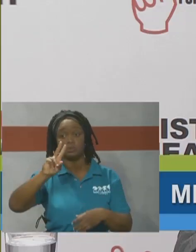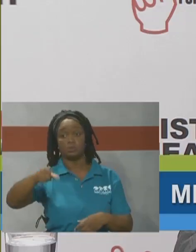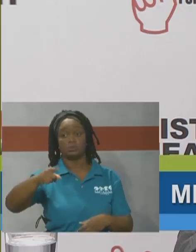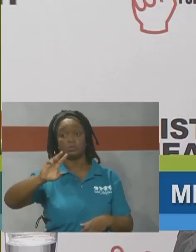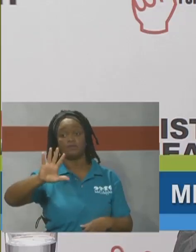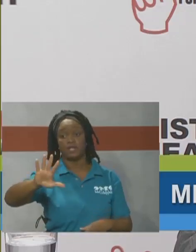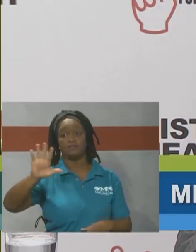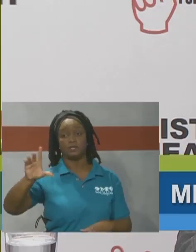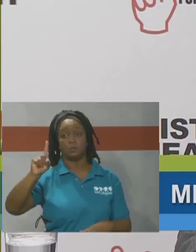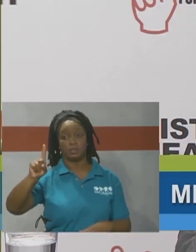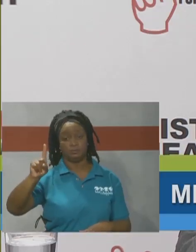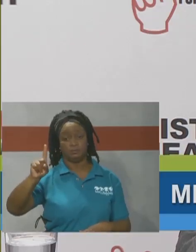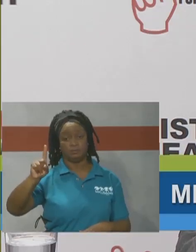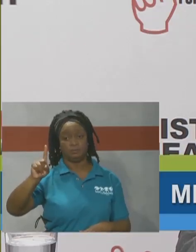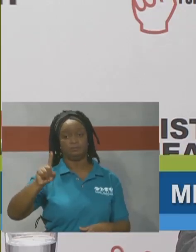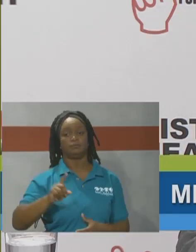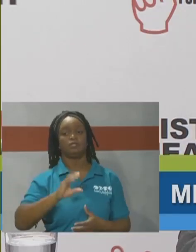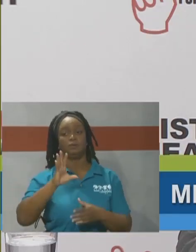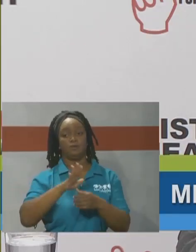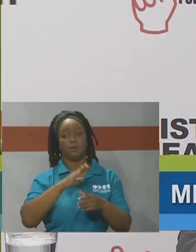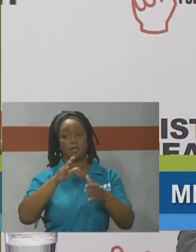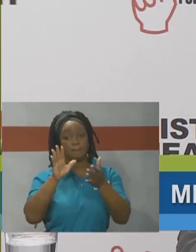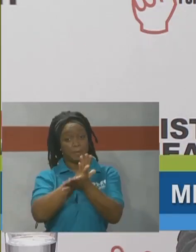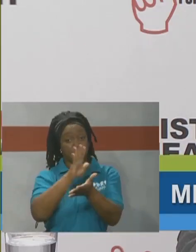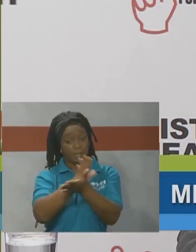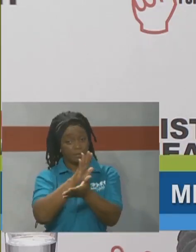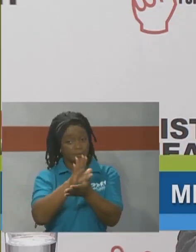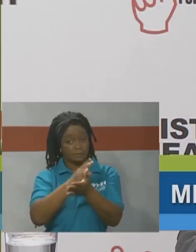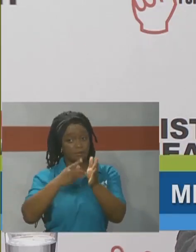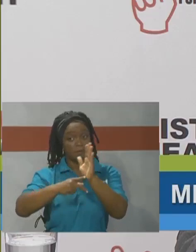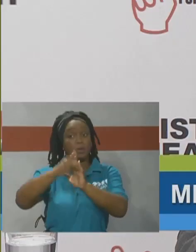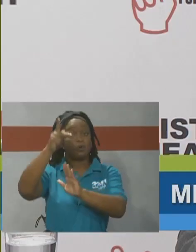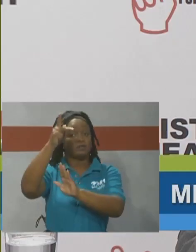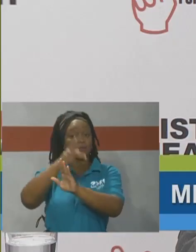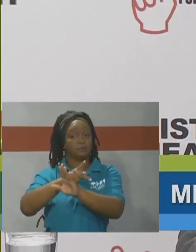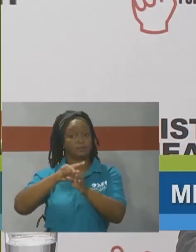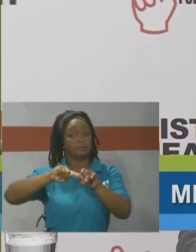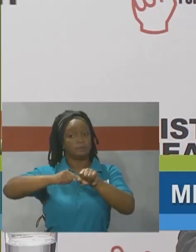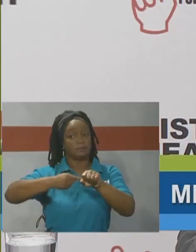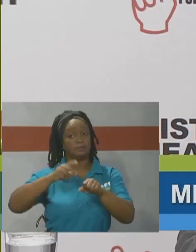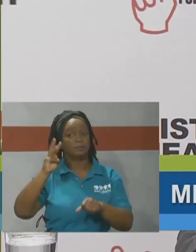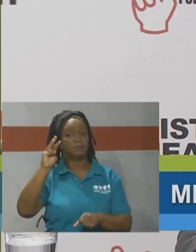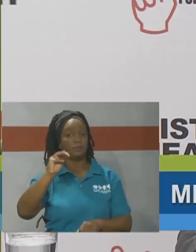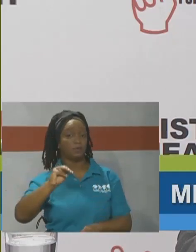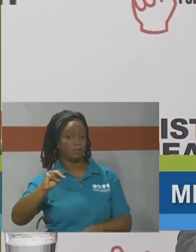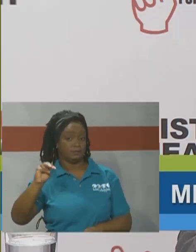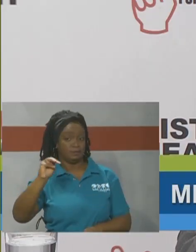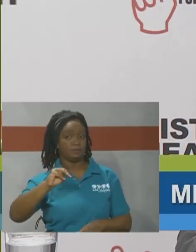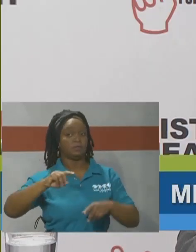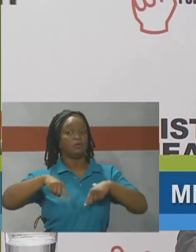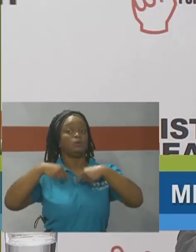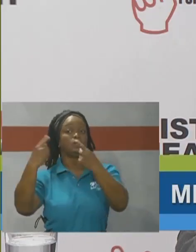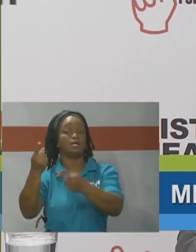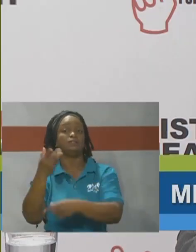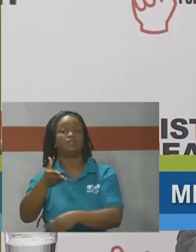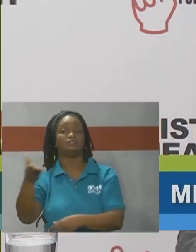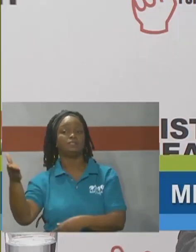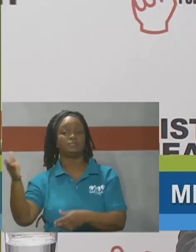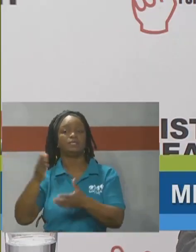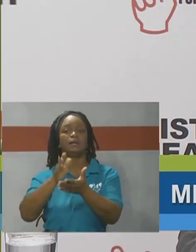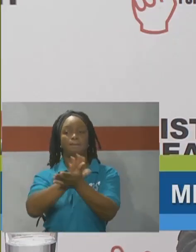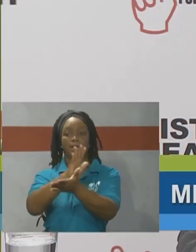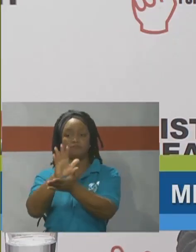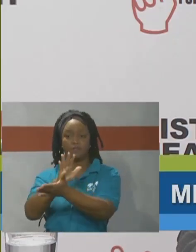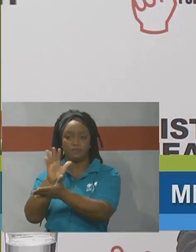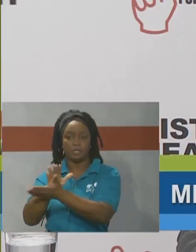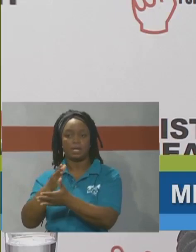2,551. And the school outreach, which we started on Monday, actually going into selected schools between Monday